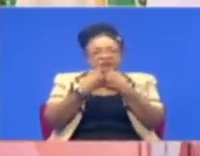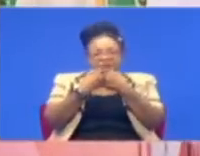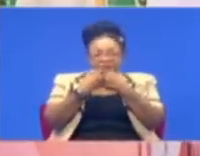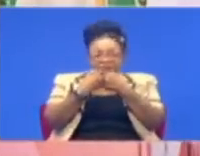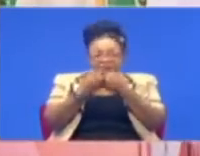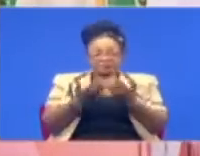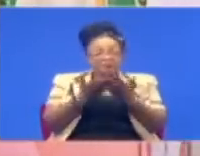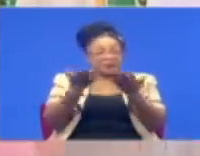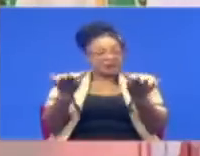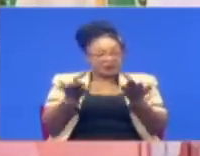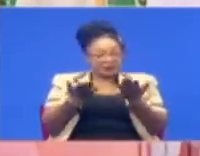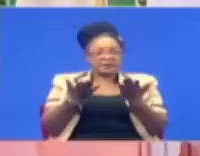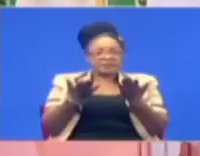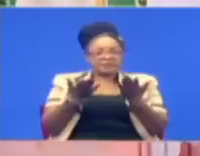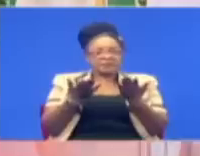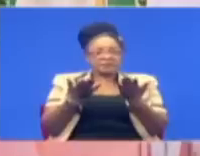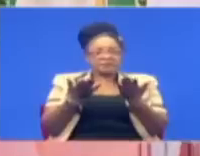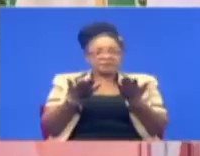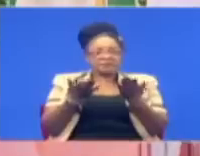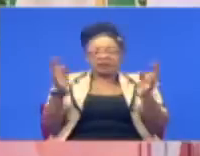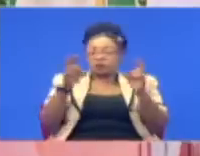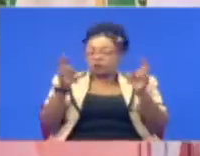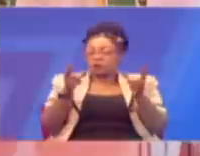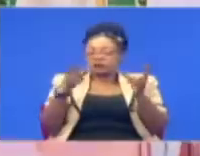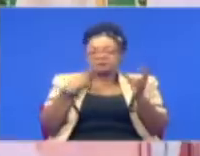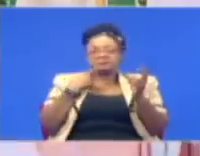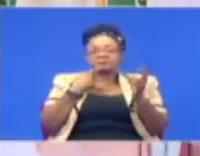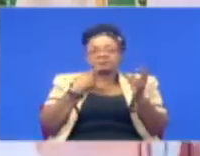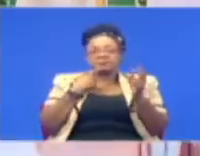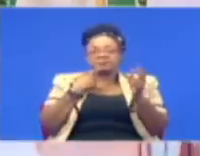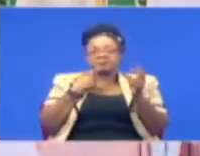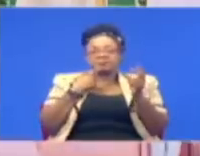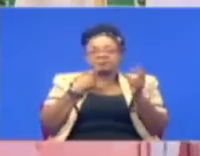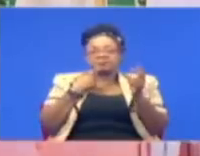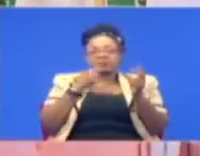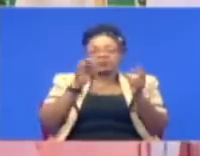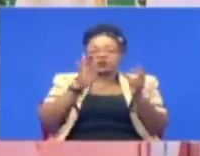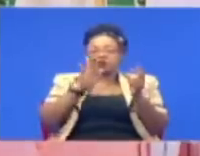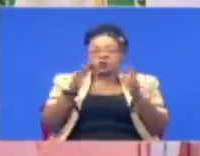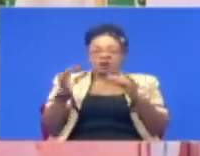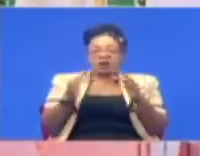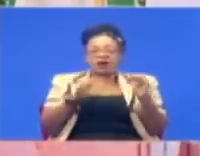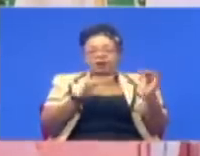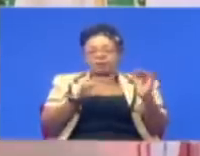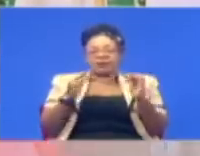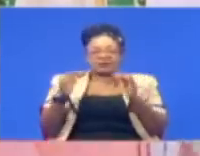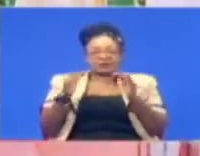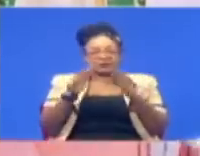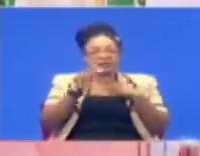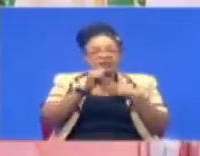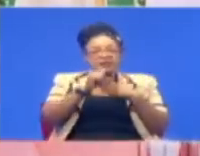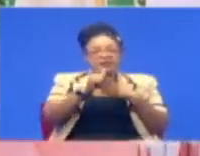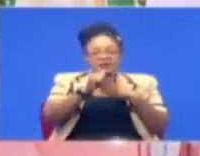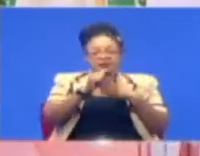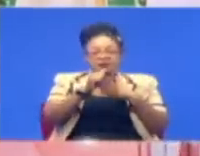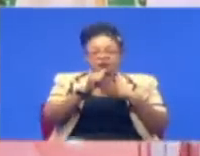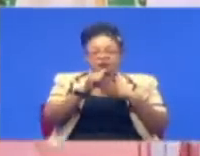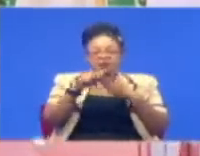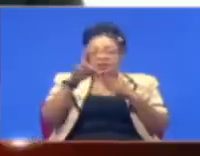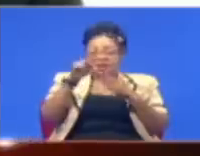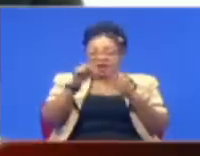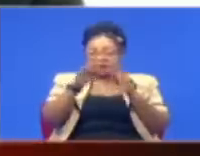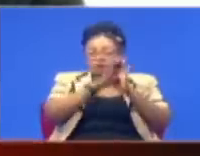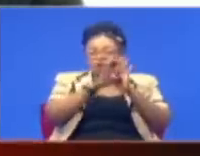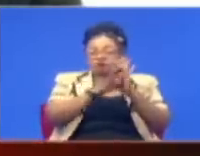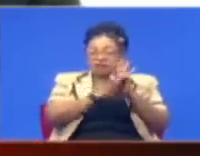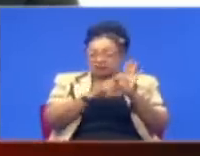again, I'm quoting, you said, your argument leading to the unconstitutionality was that